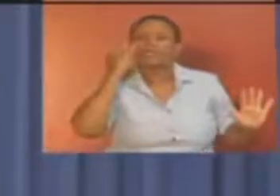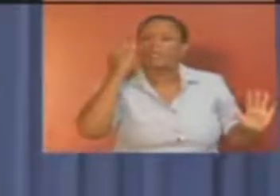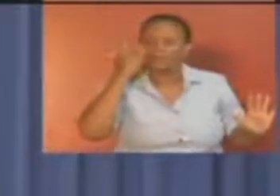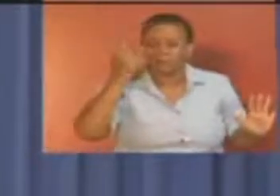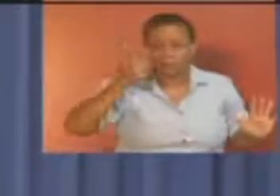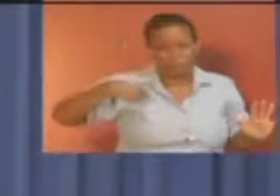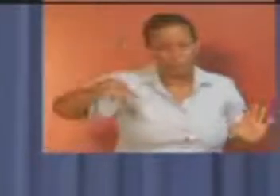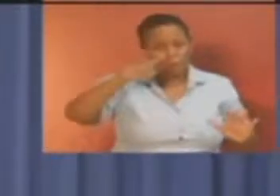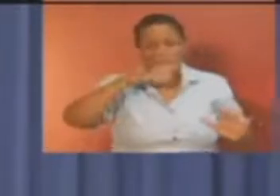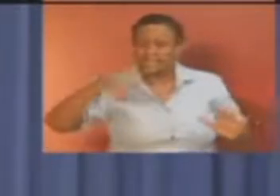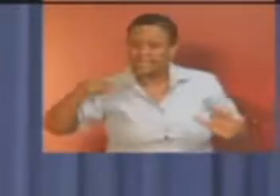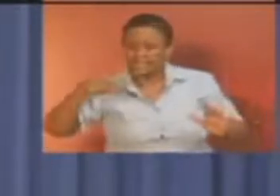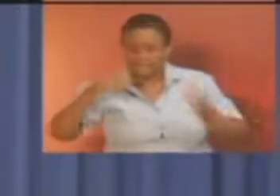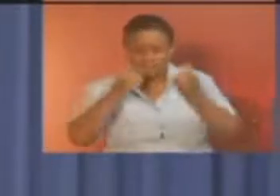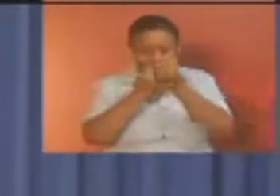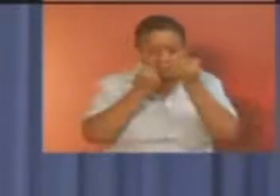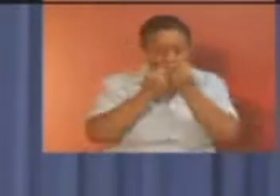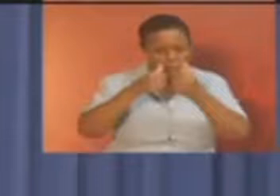And that's what I'm asking for.